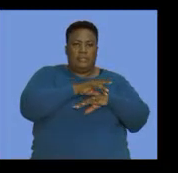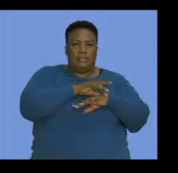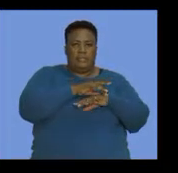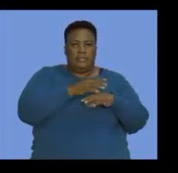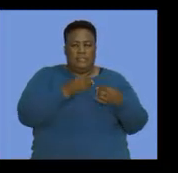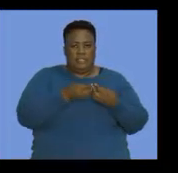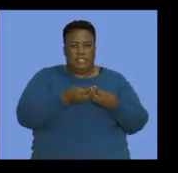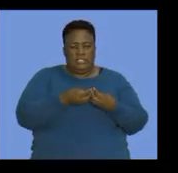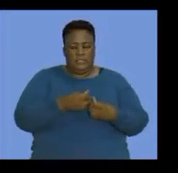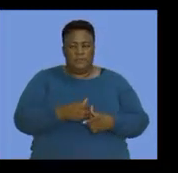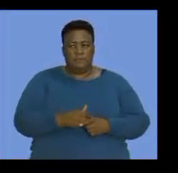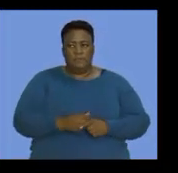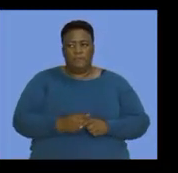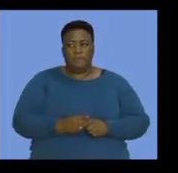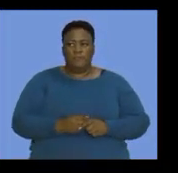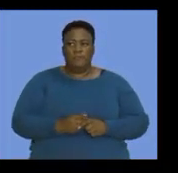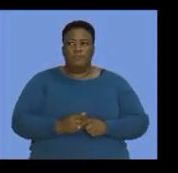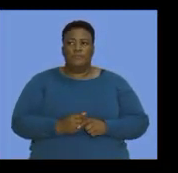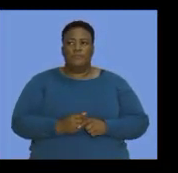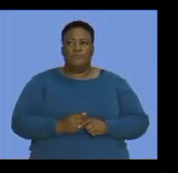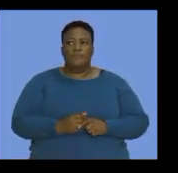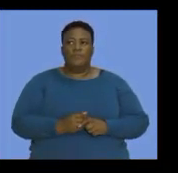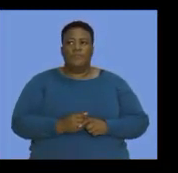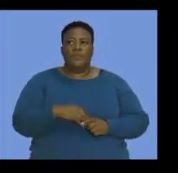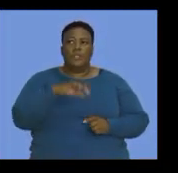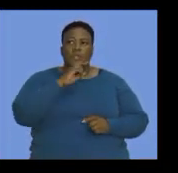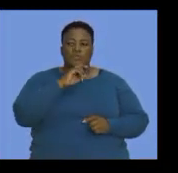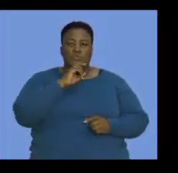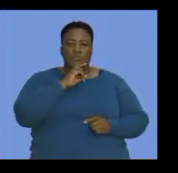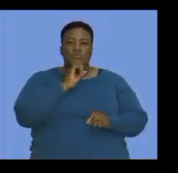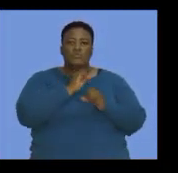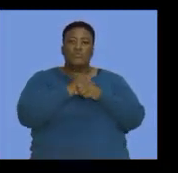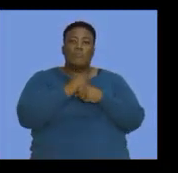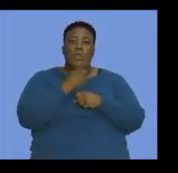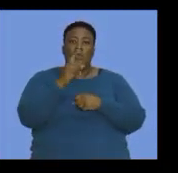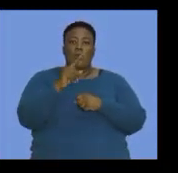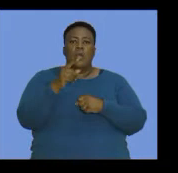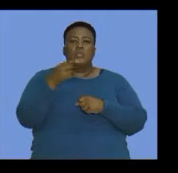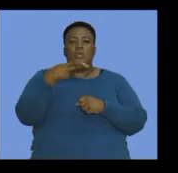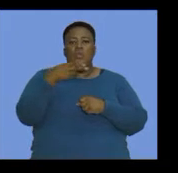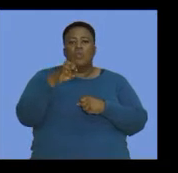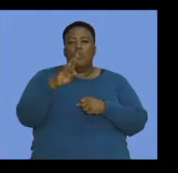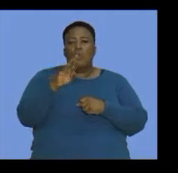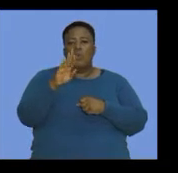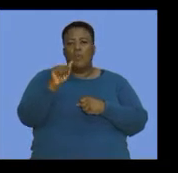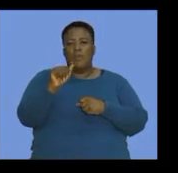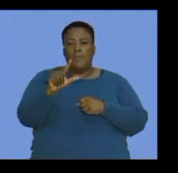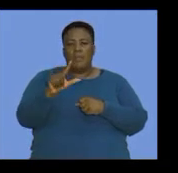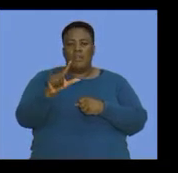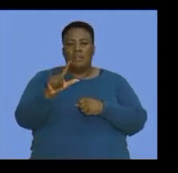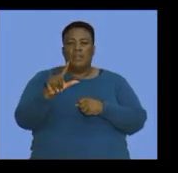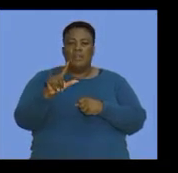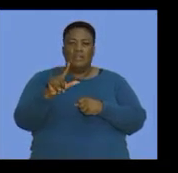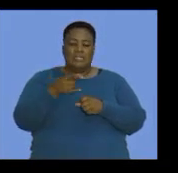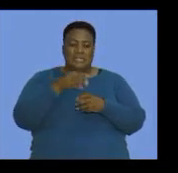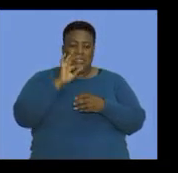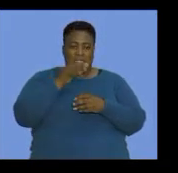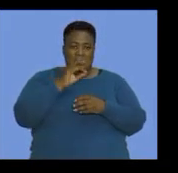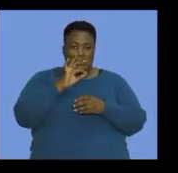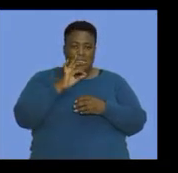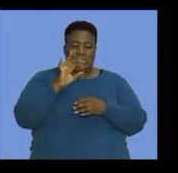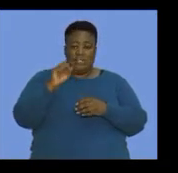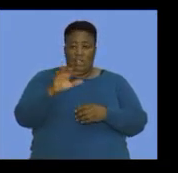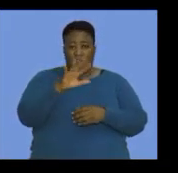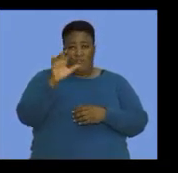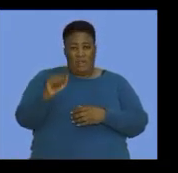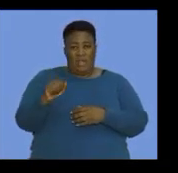medicinal properties. So let's look at the context of this. So the rooibos plant is used to make herbal tea. South Africa is the